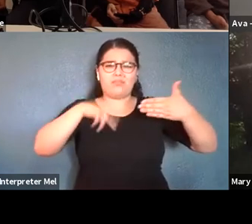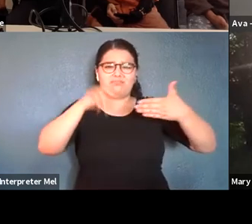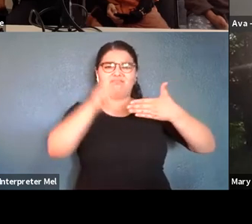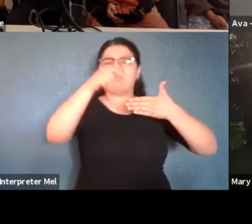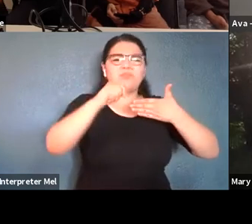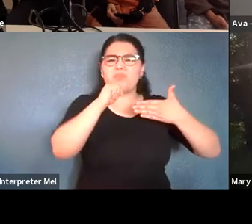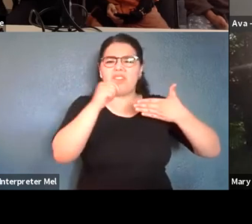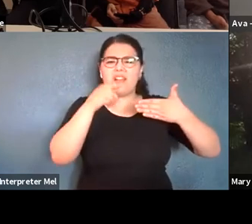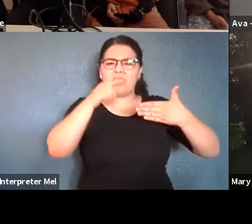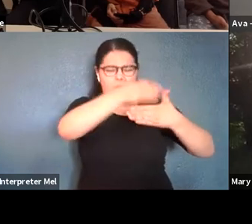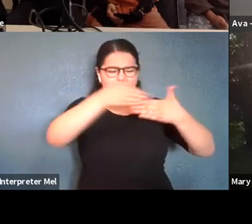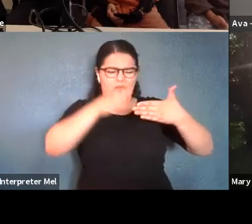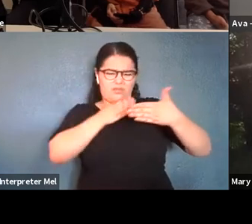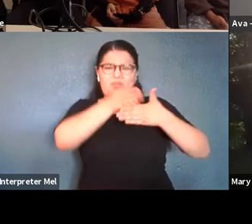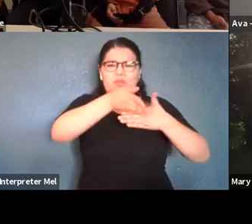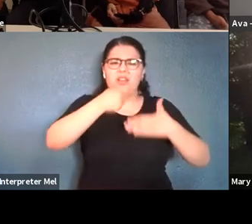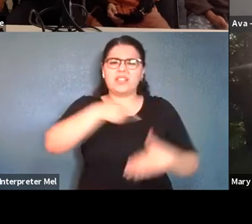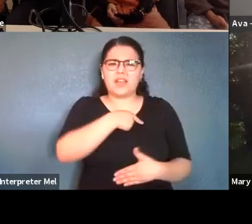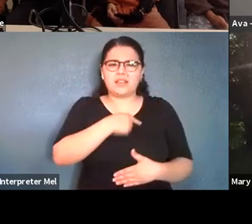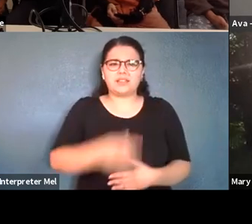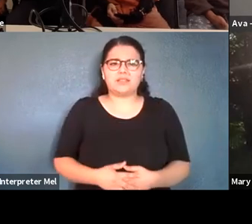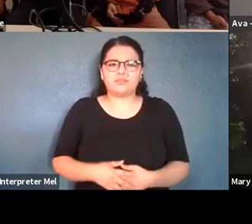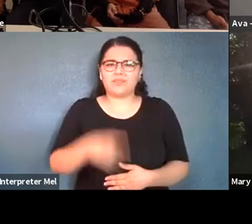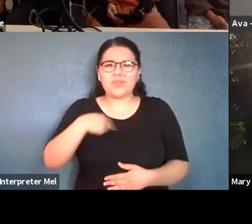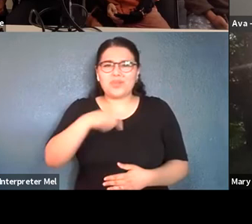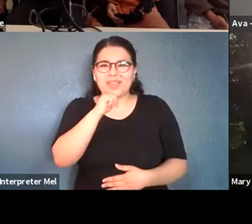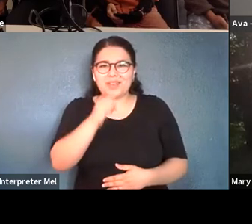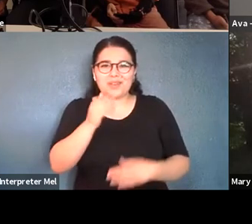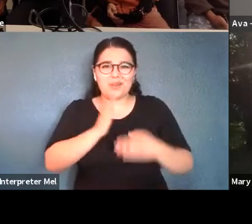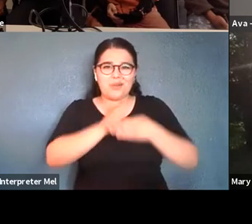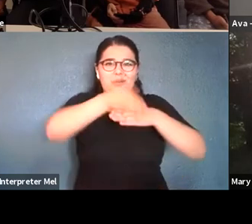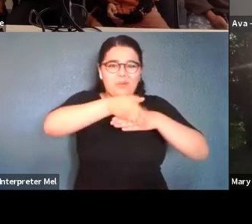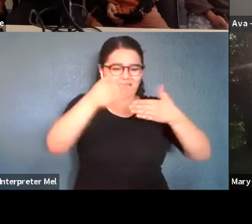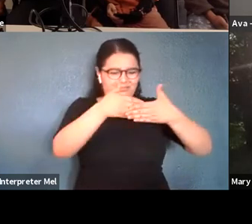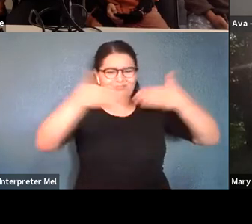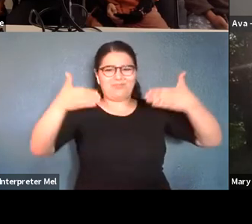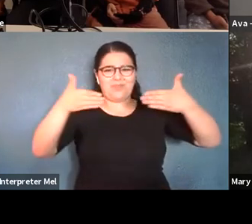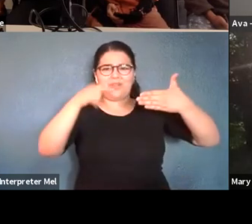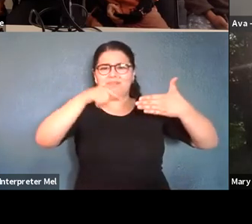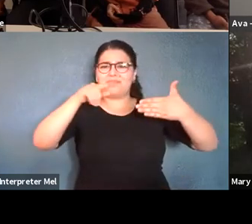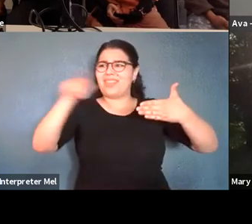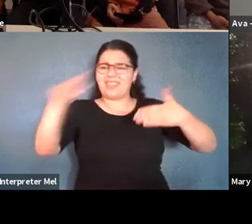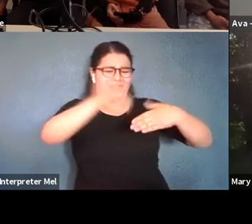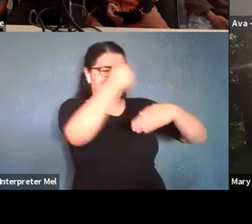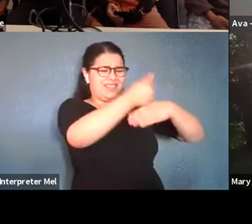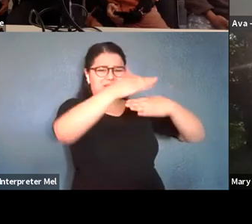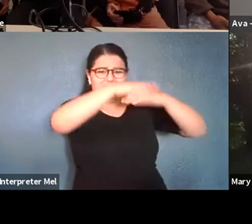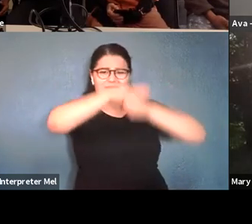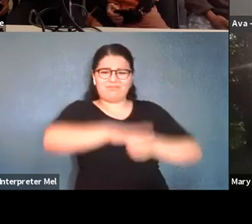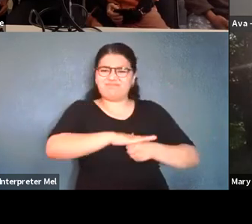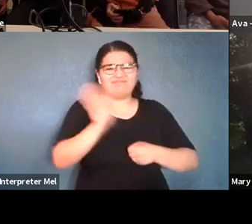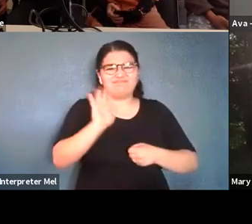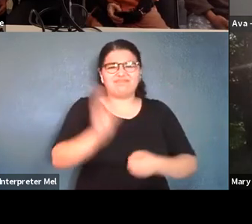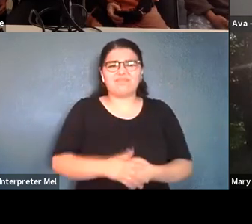us. Nosotros no cruzamos la frontera nos cruzó a nosotros. ¿Cuál es el